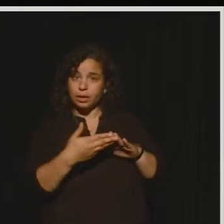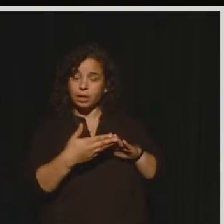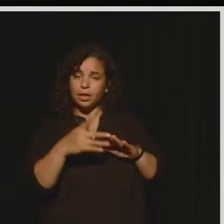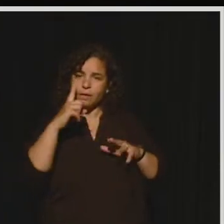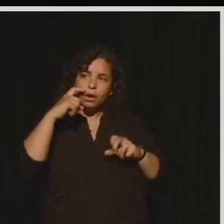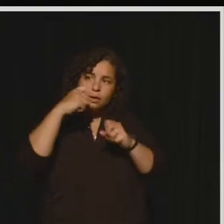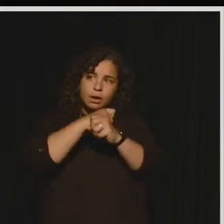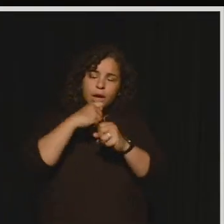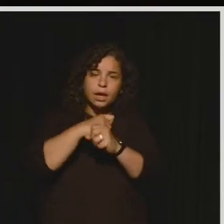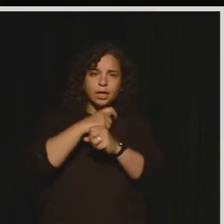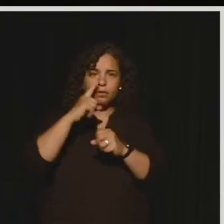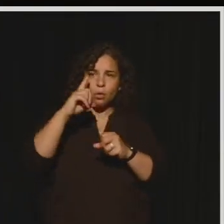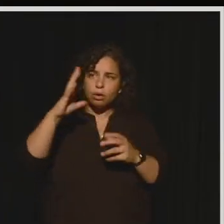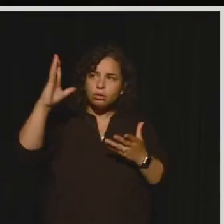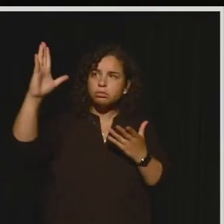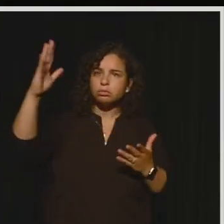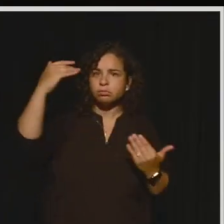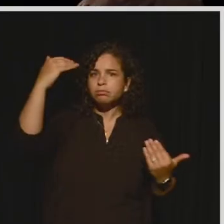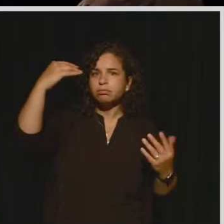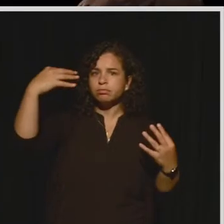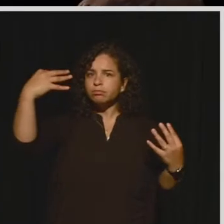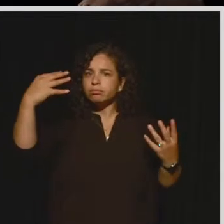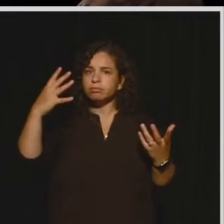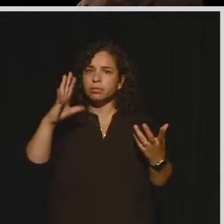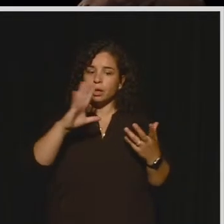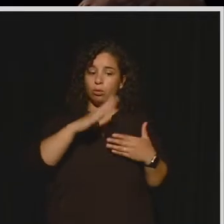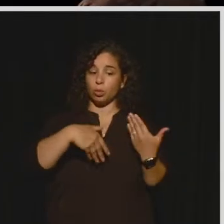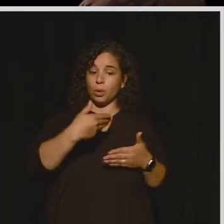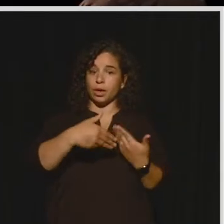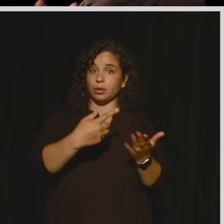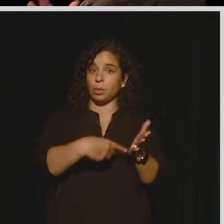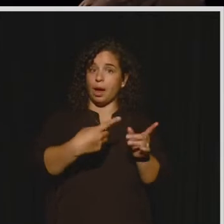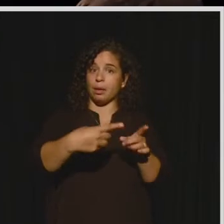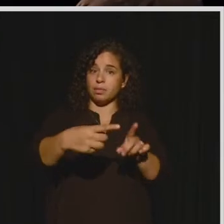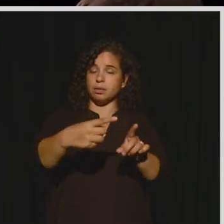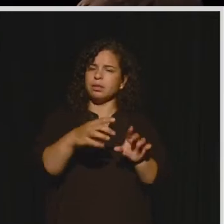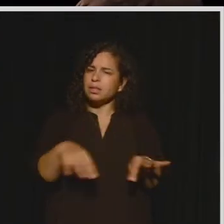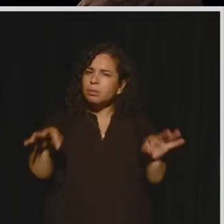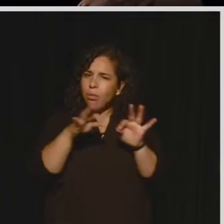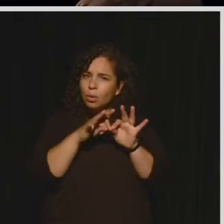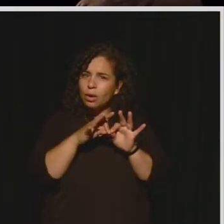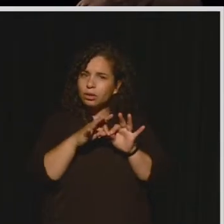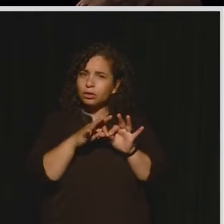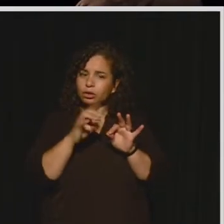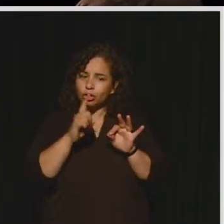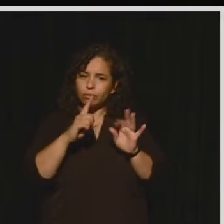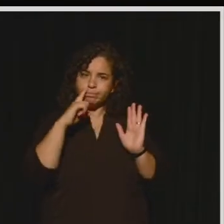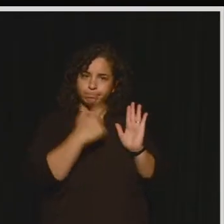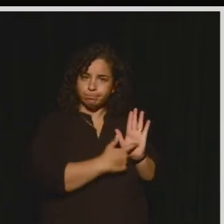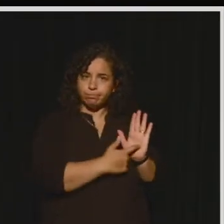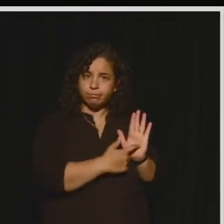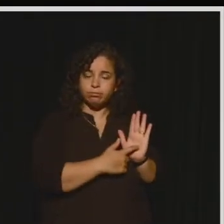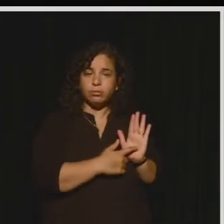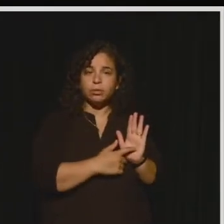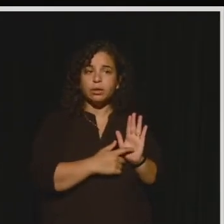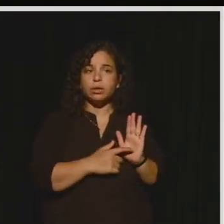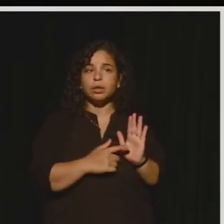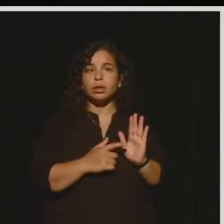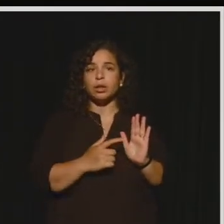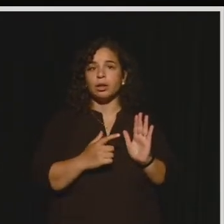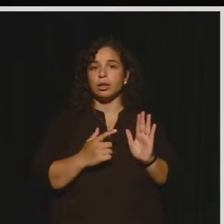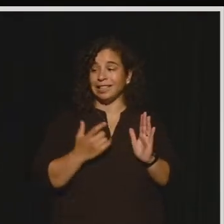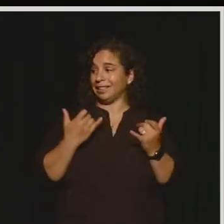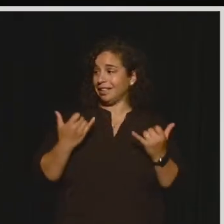fight and the progress that has been made, and we were supposed to have that